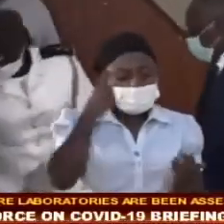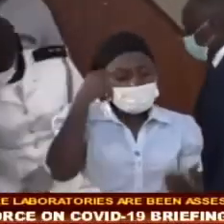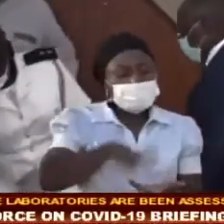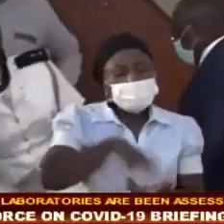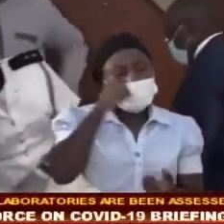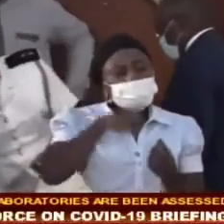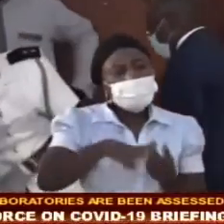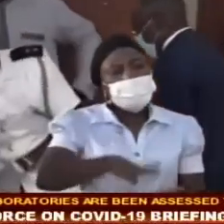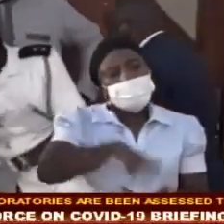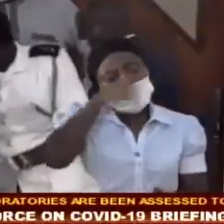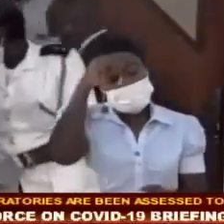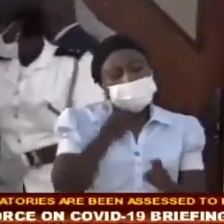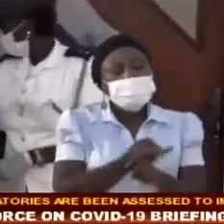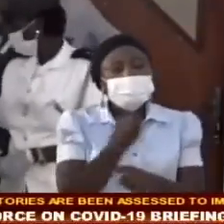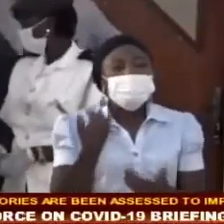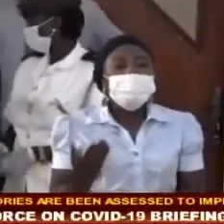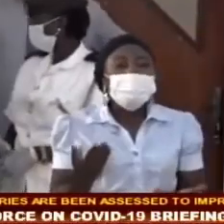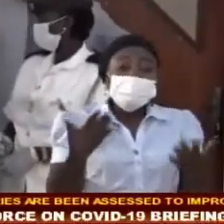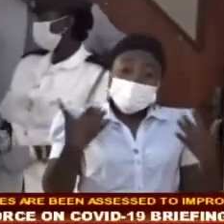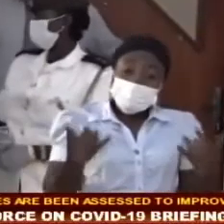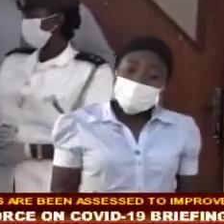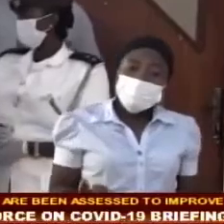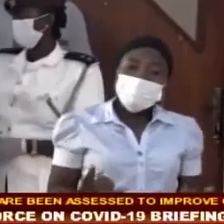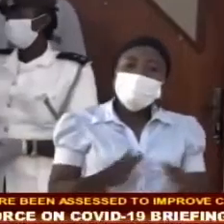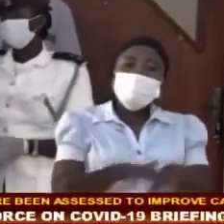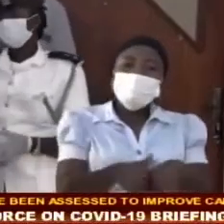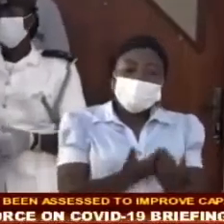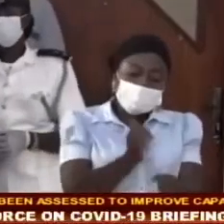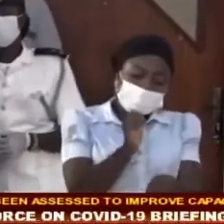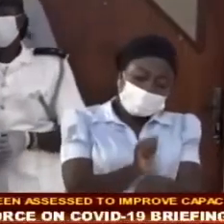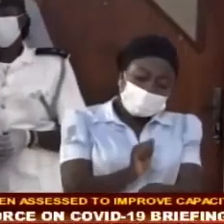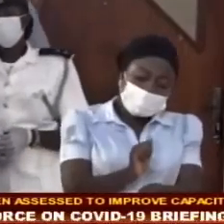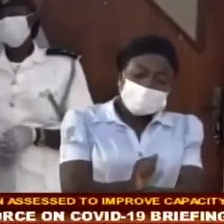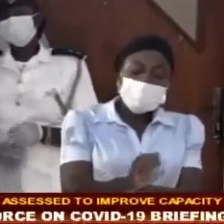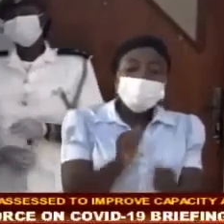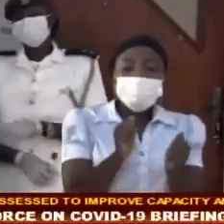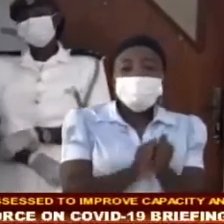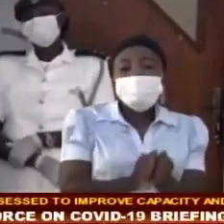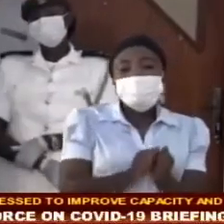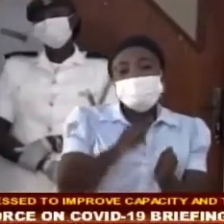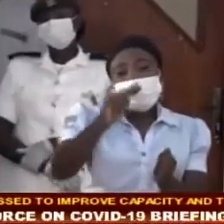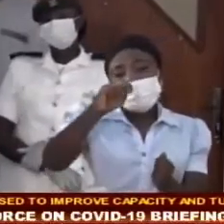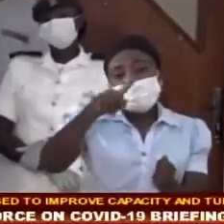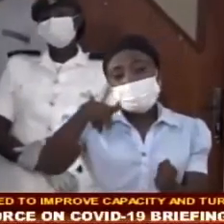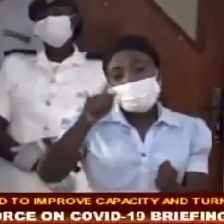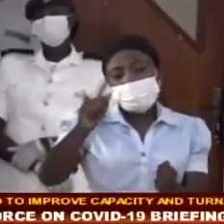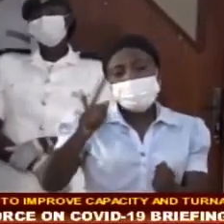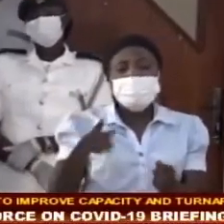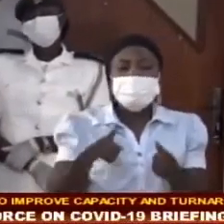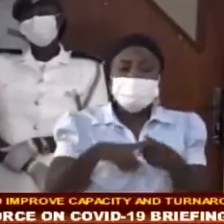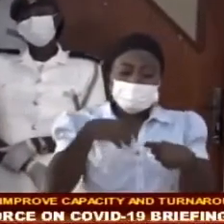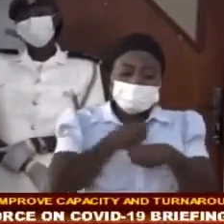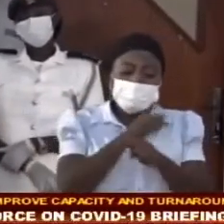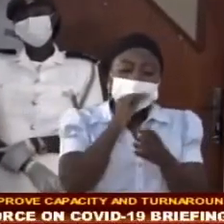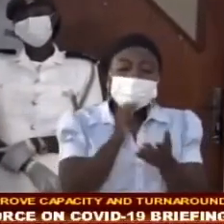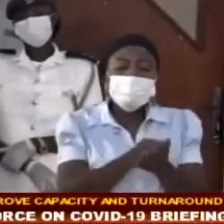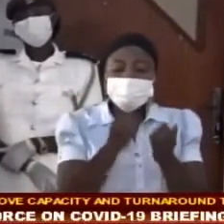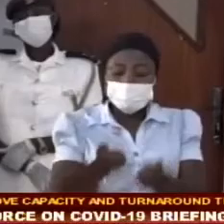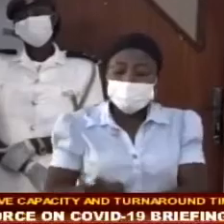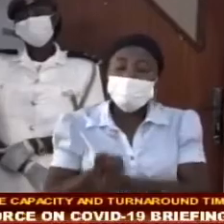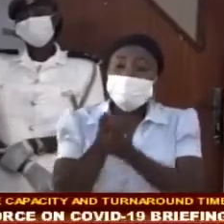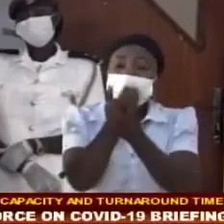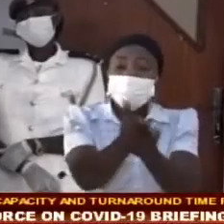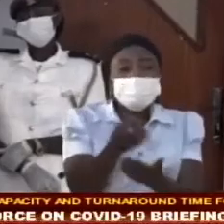ọtụtụ n'ime ha lere ule nke eji abanye na mahadum nke a na-akpọ JAMB. Anyị wee na-ajụ ọtụtụ n'ime ha nwetara ka o kwesịrị